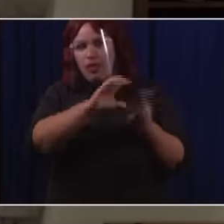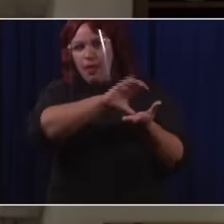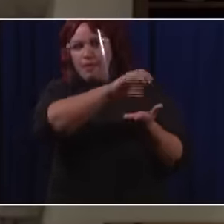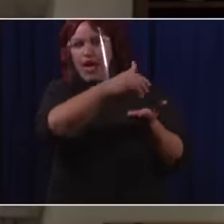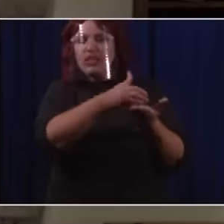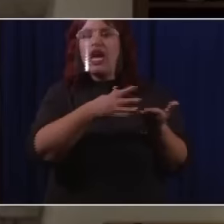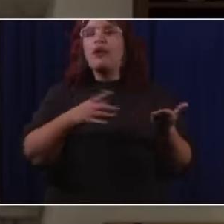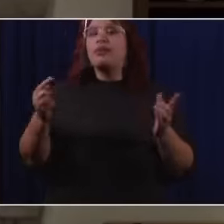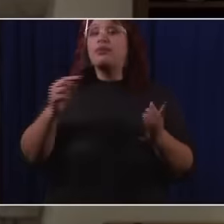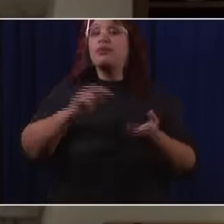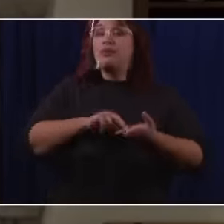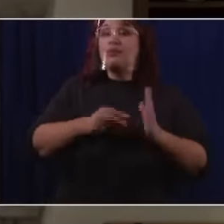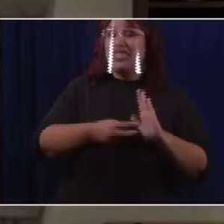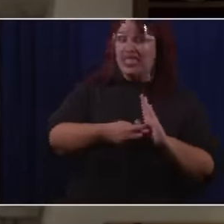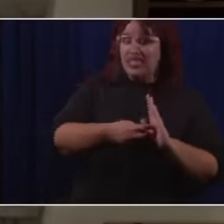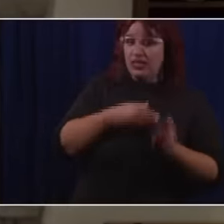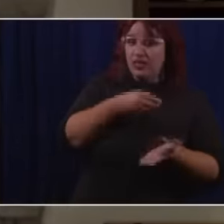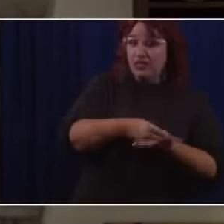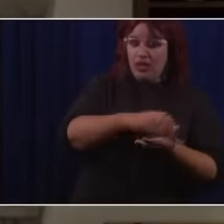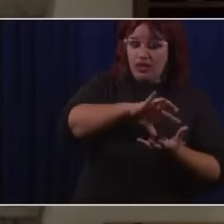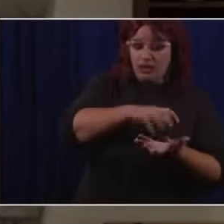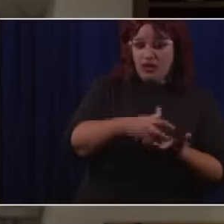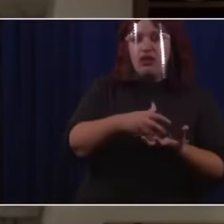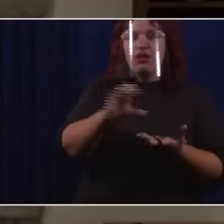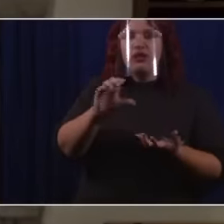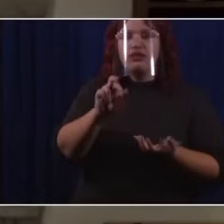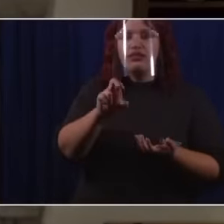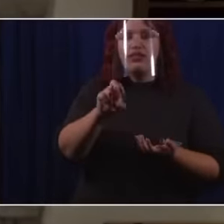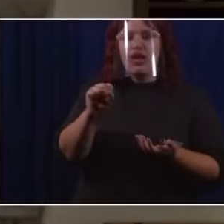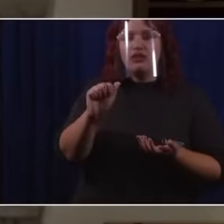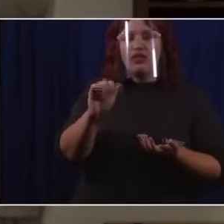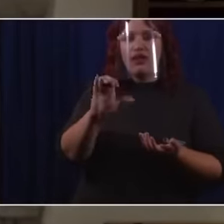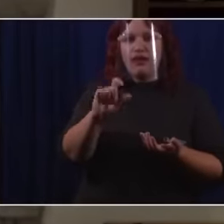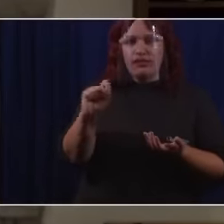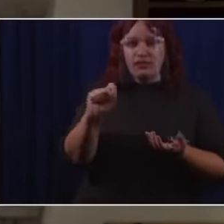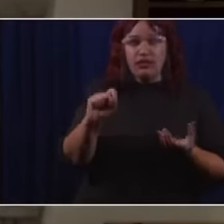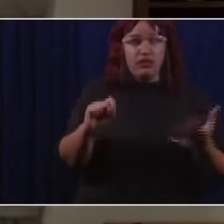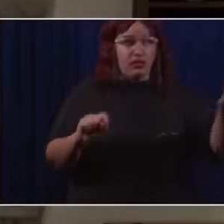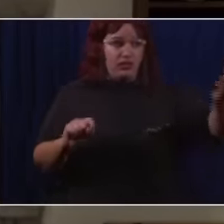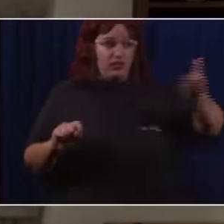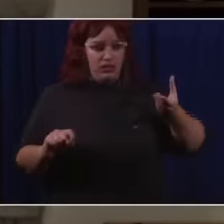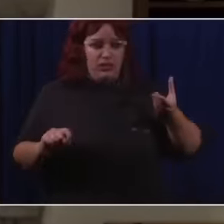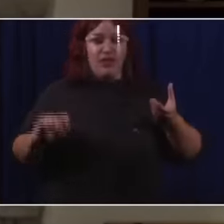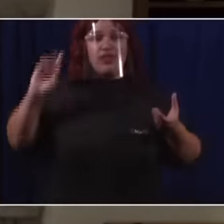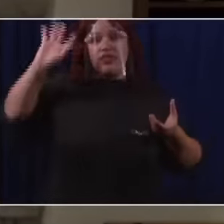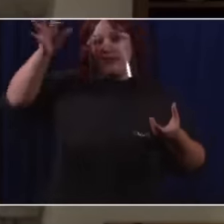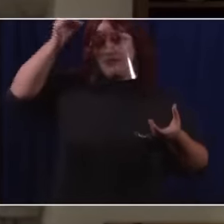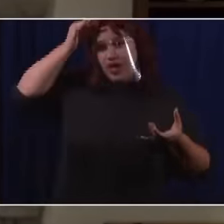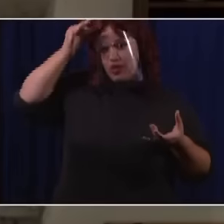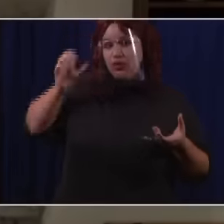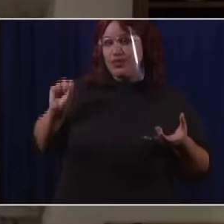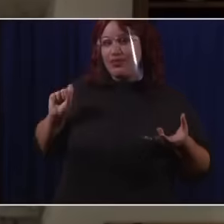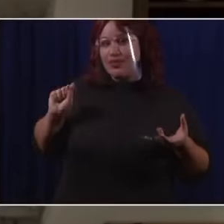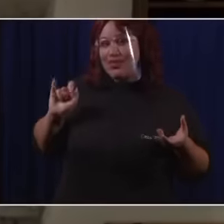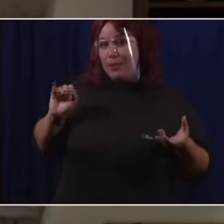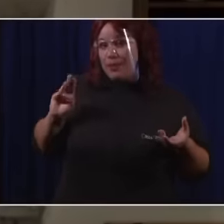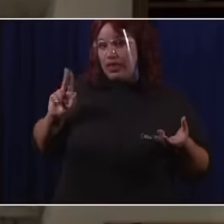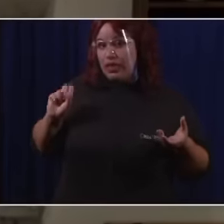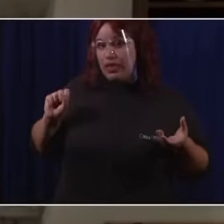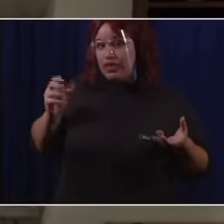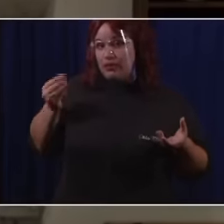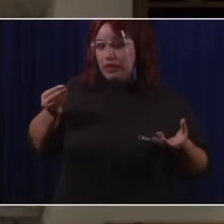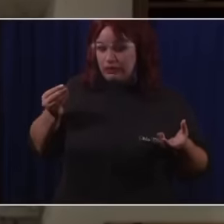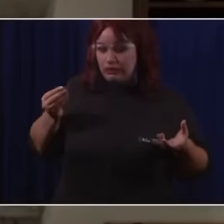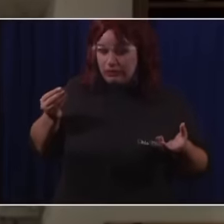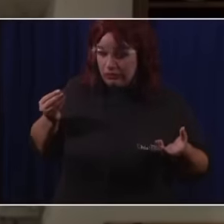CARES Act. What your overarching goal is, and how would that interplay with the federal stimulus money that is coming, we think, in a month or 2 or